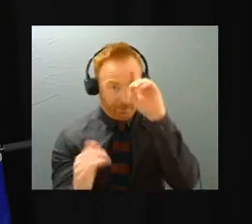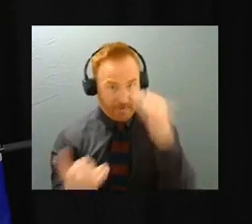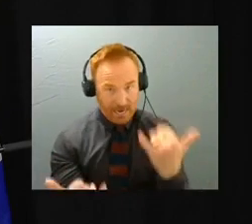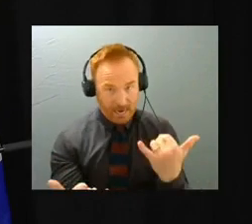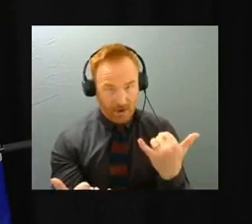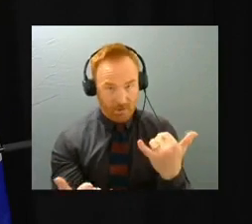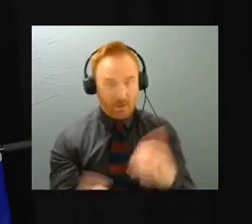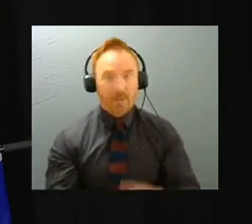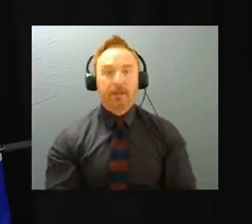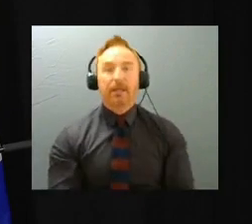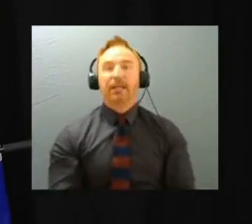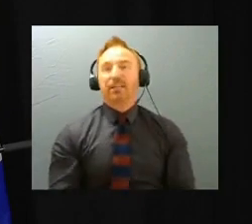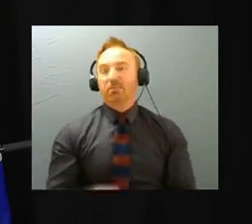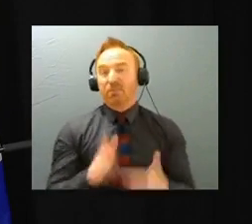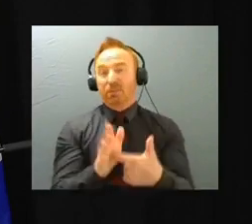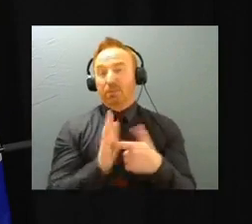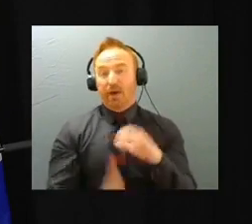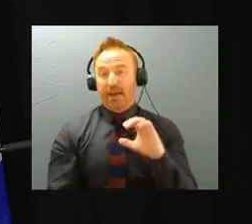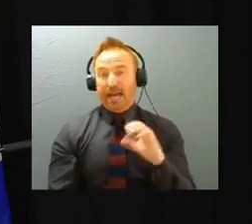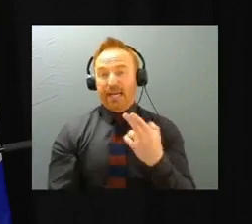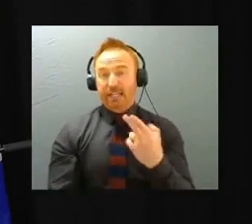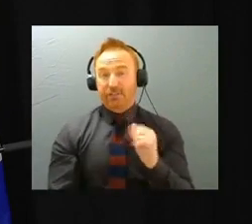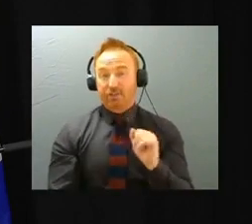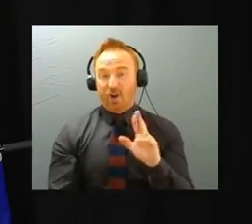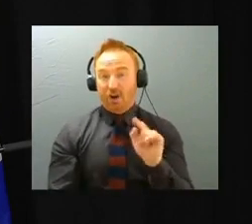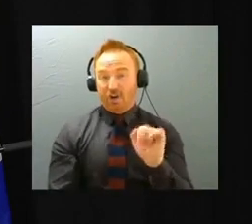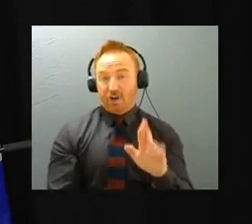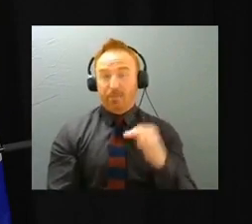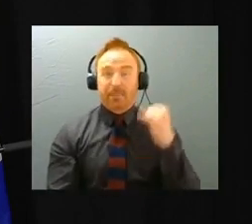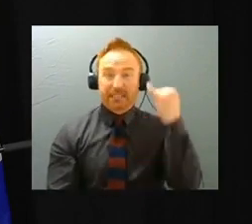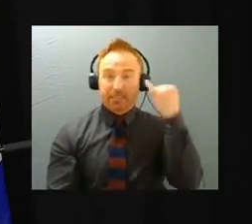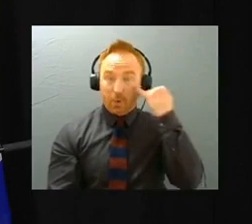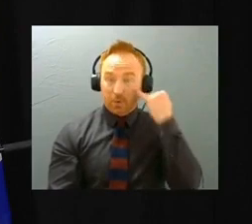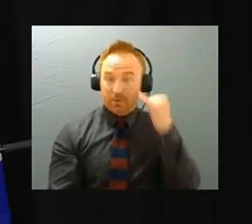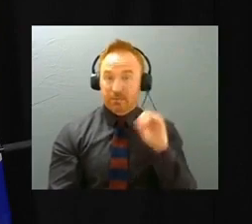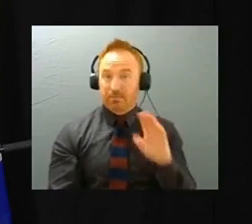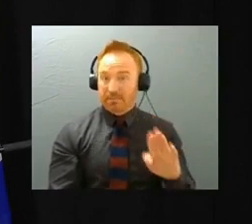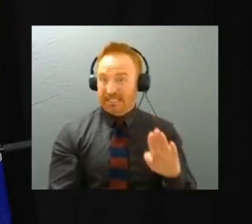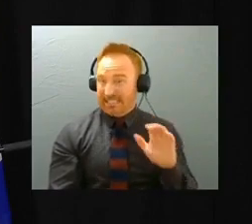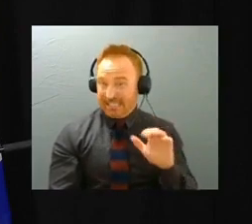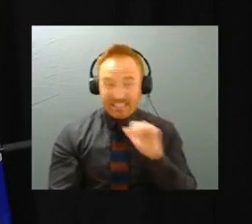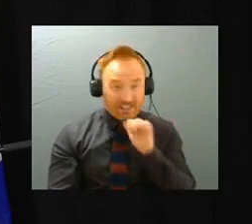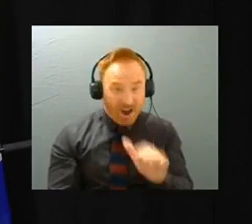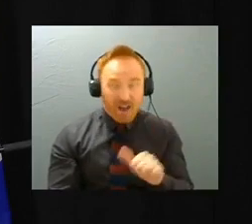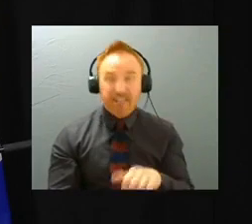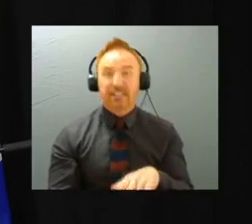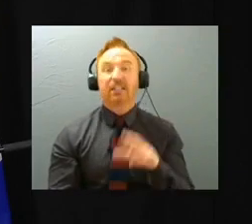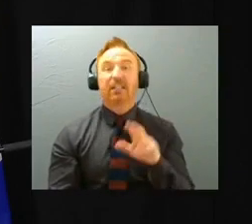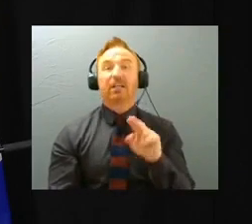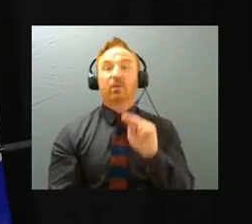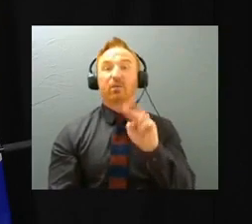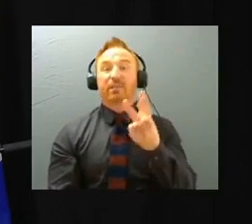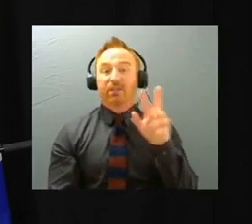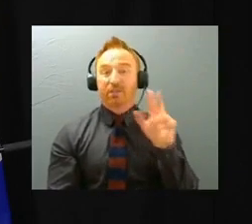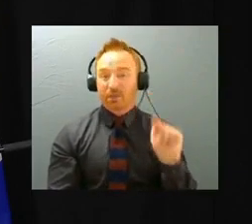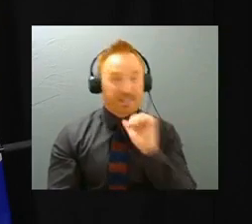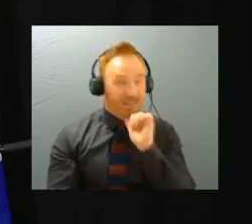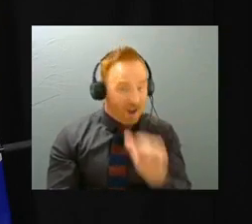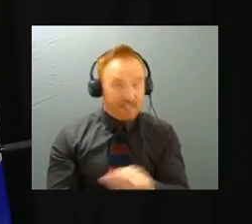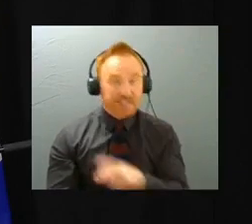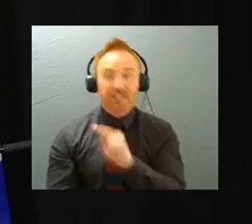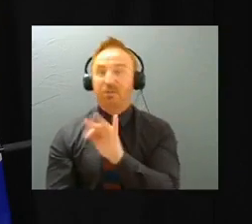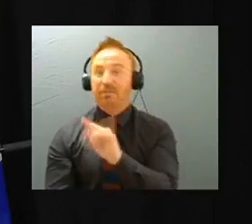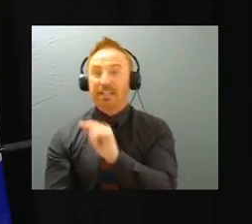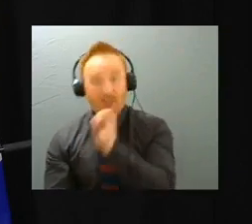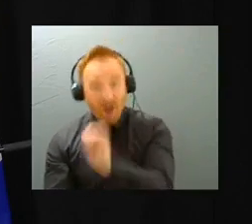go to a jurisdiction that isn't BC, isn't Northwest Territories, and isn't Nunavut, then you would be required to